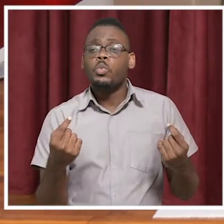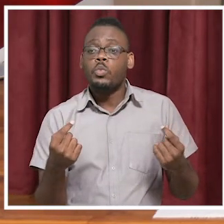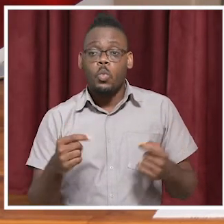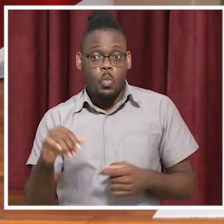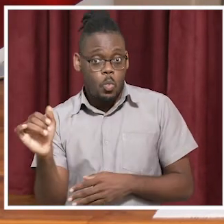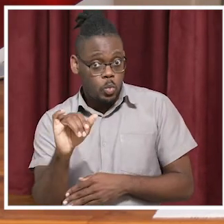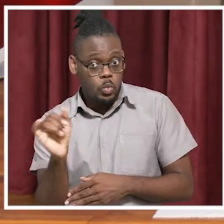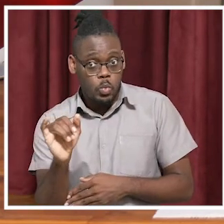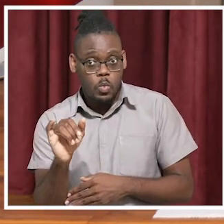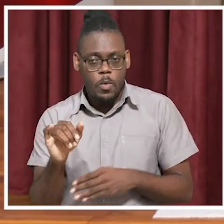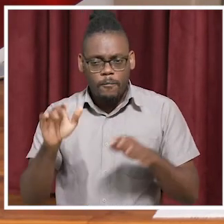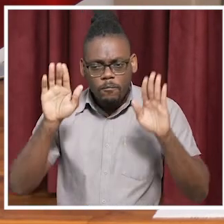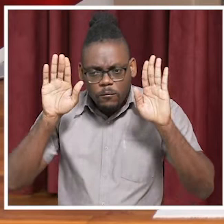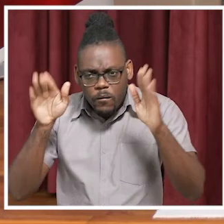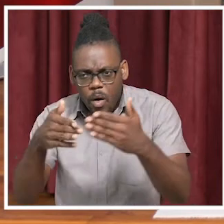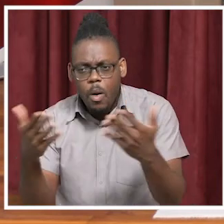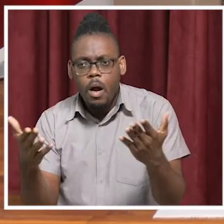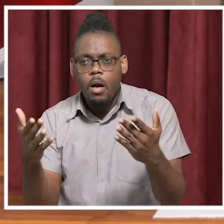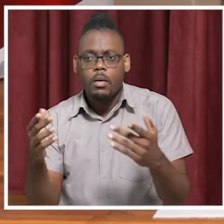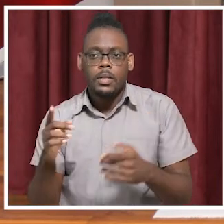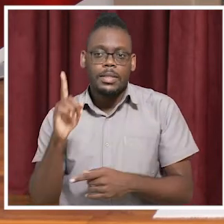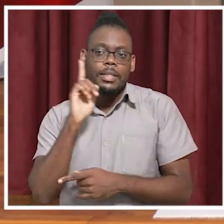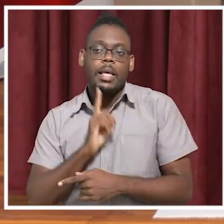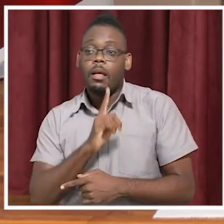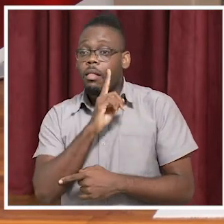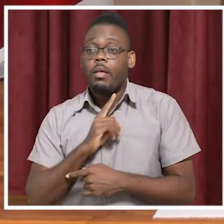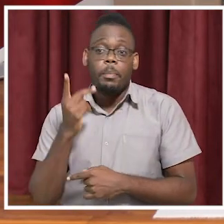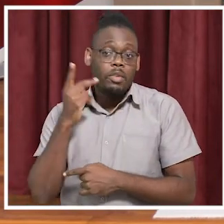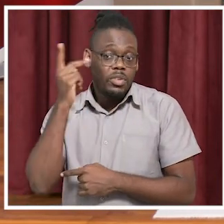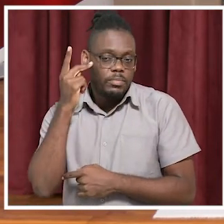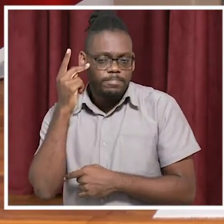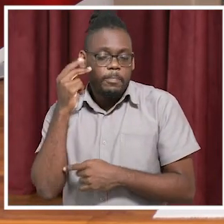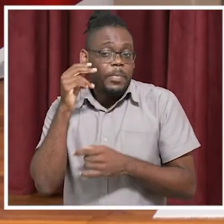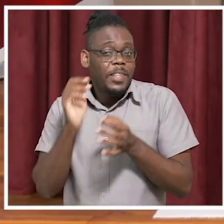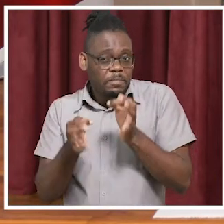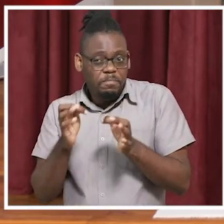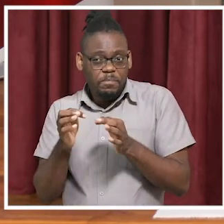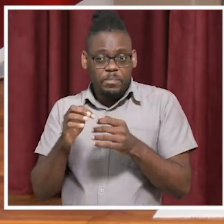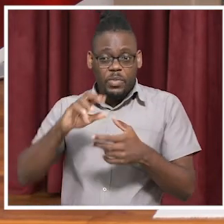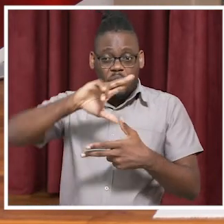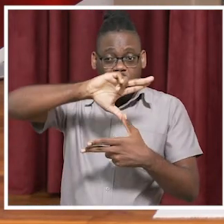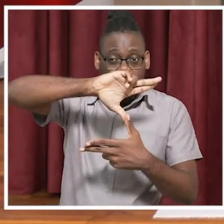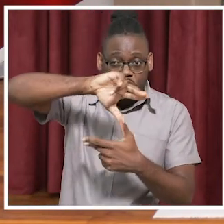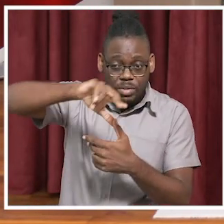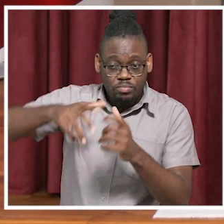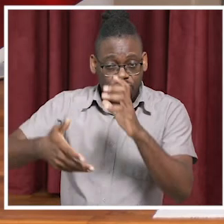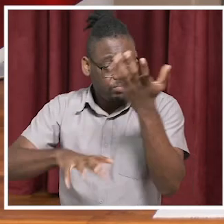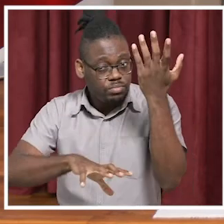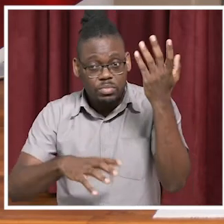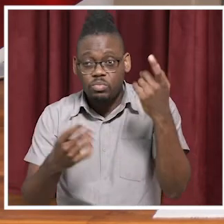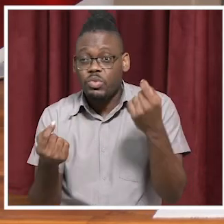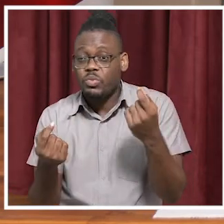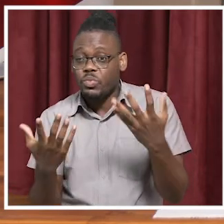with single parents as well. So not just natural disaster, but anybody, any time of the year, whatever your need may be, you can